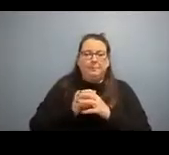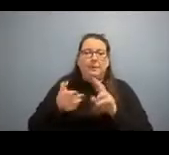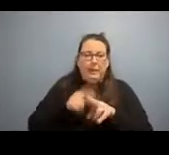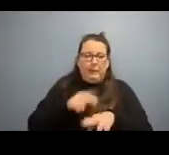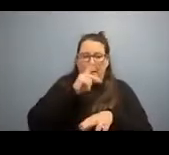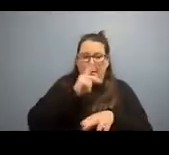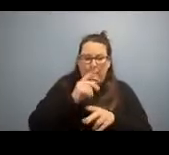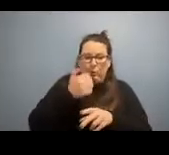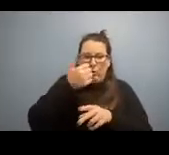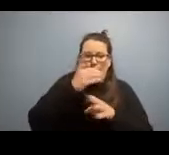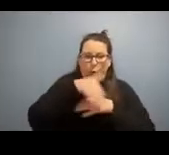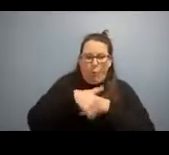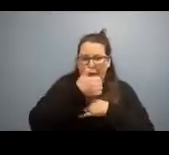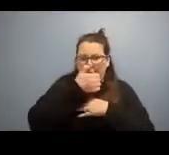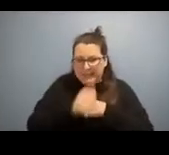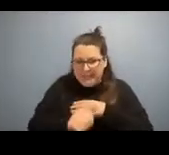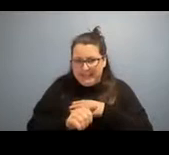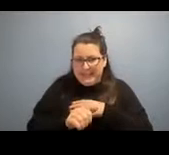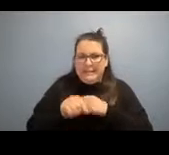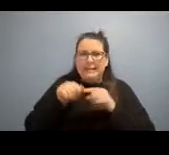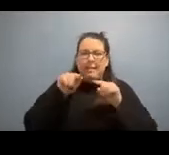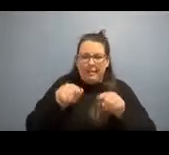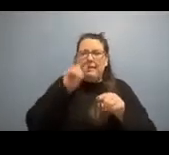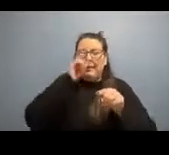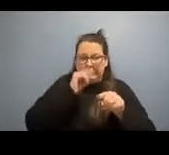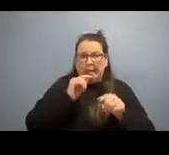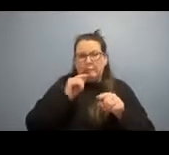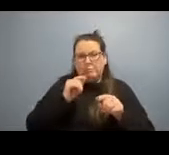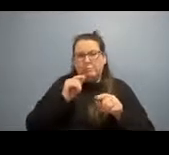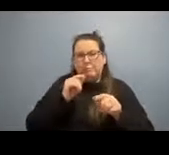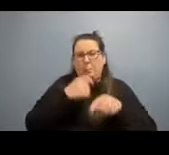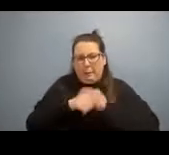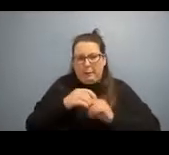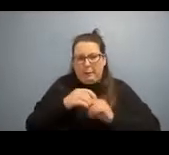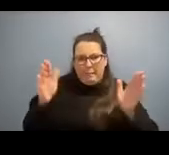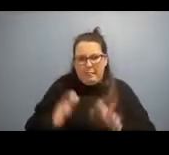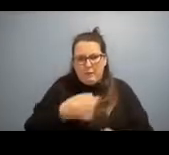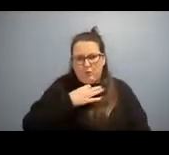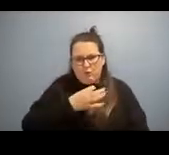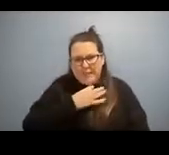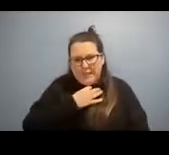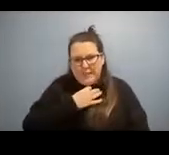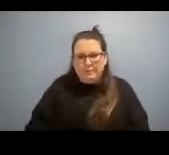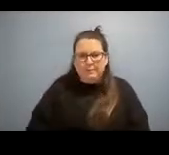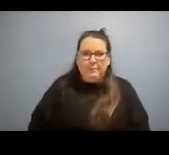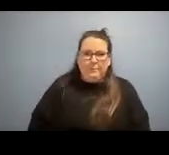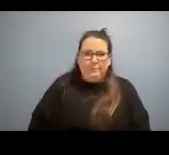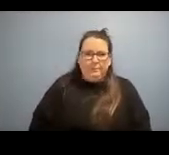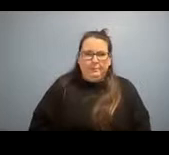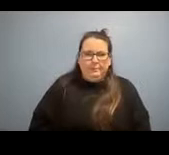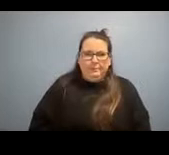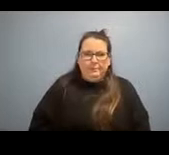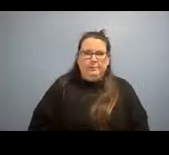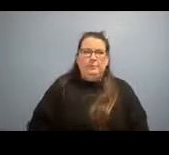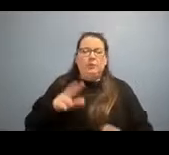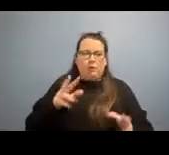outweighs the risk of TTS in this age group. Again, getting vaccinated, my